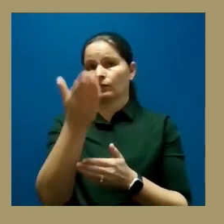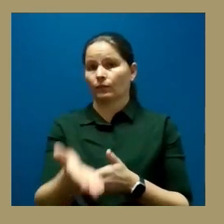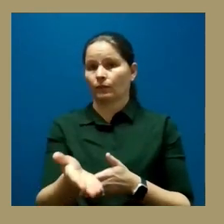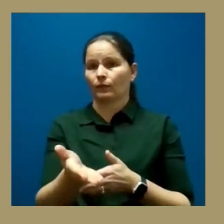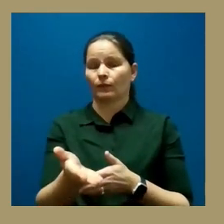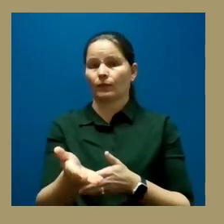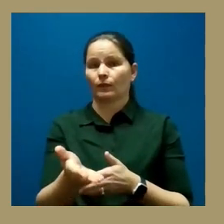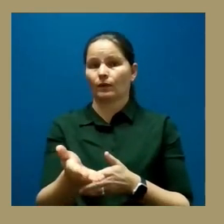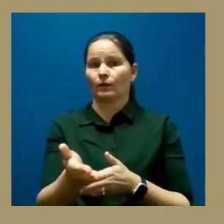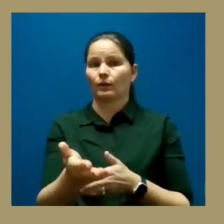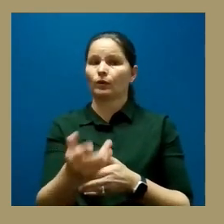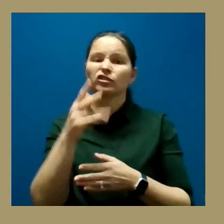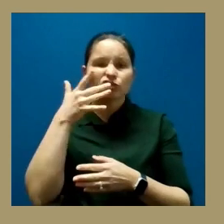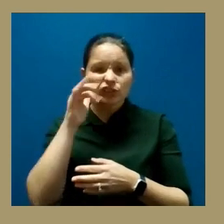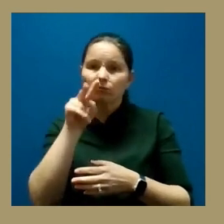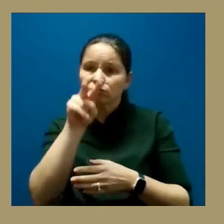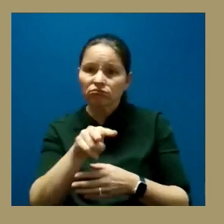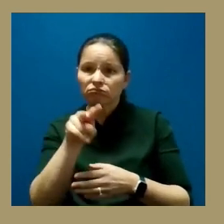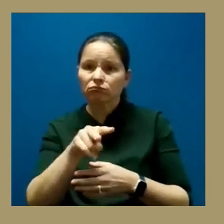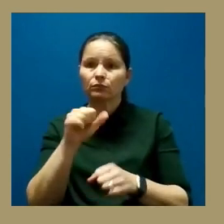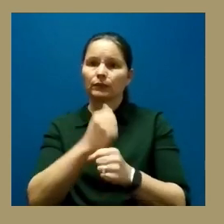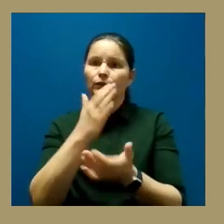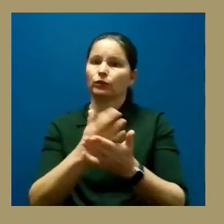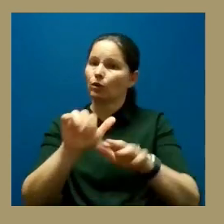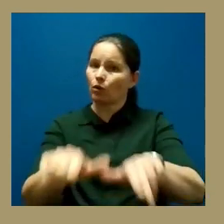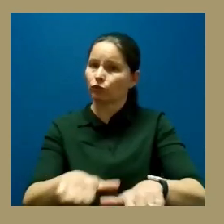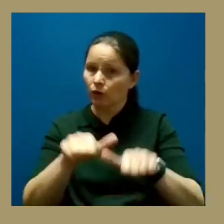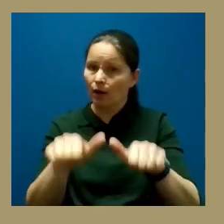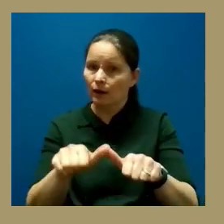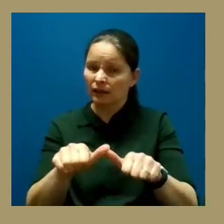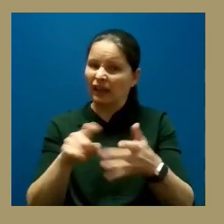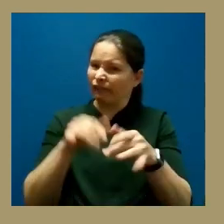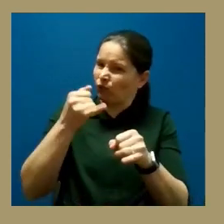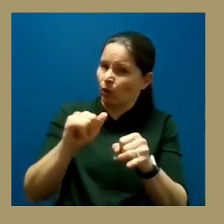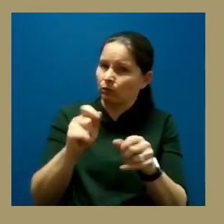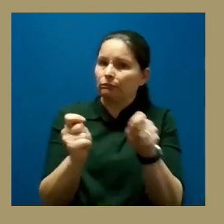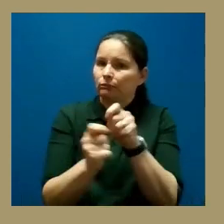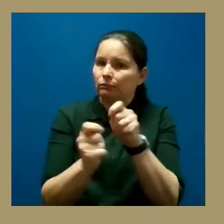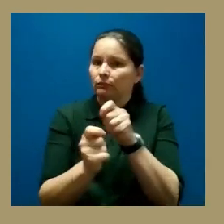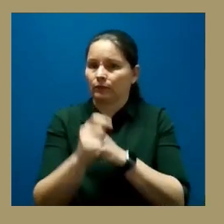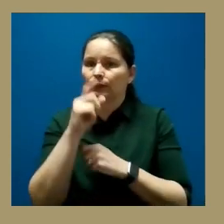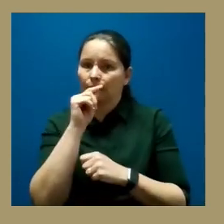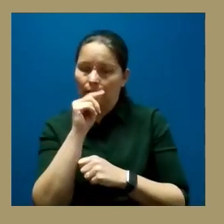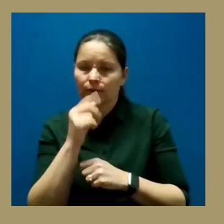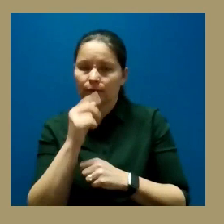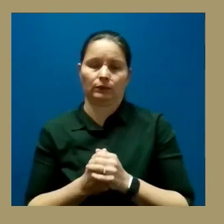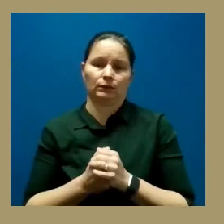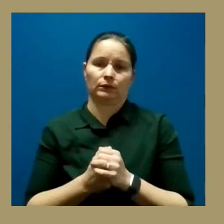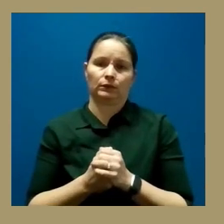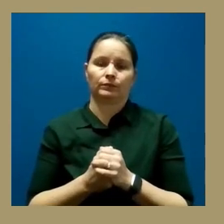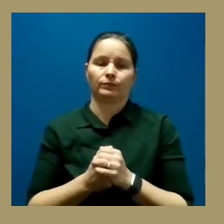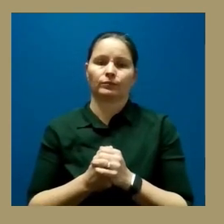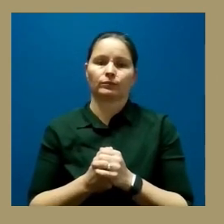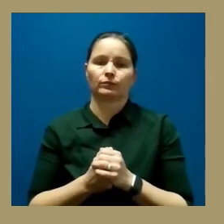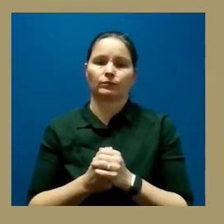option to review details, and they can also edit and go back and amend those details if they notice that any information is